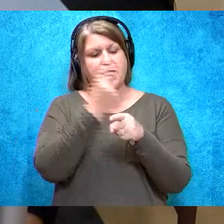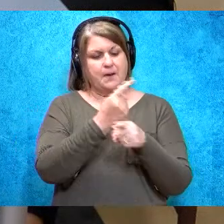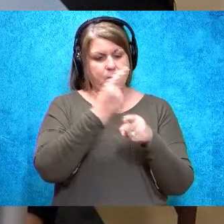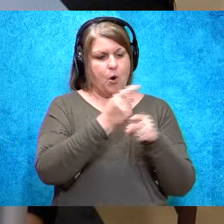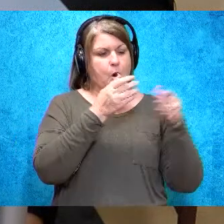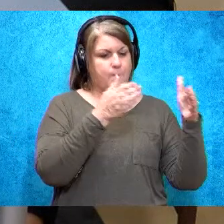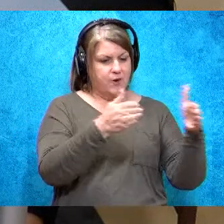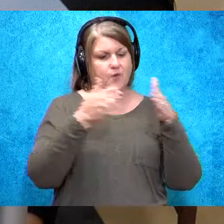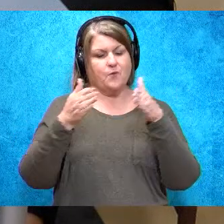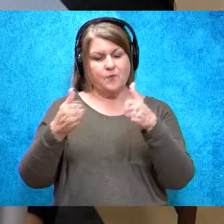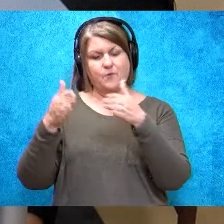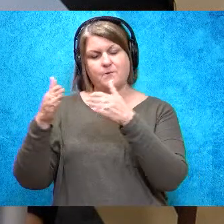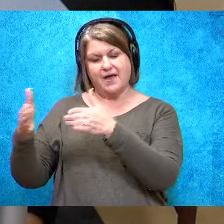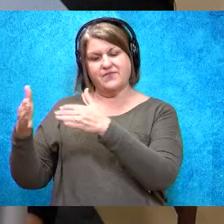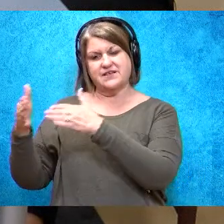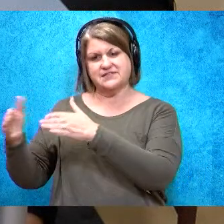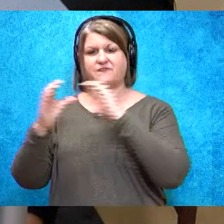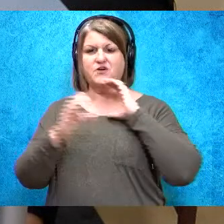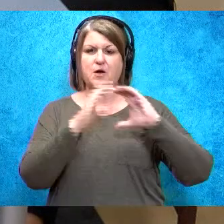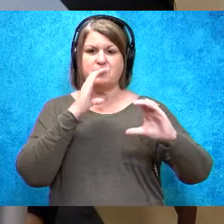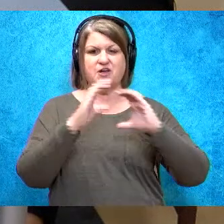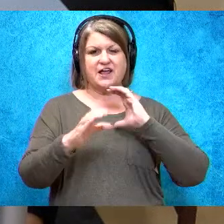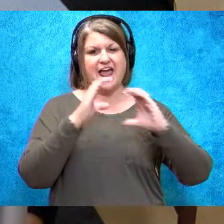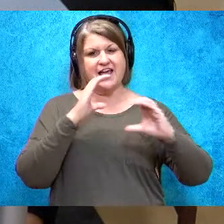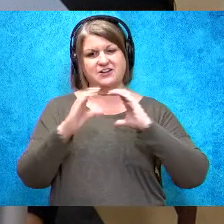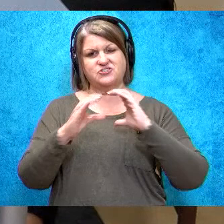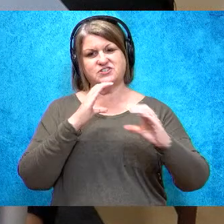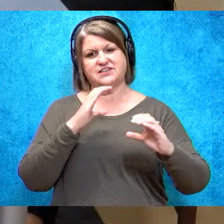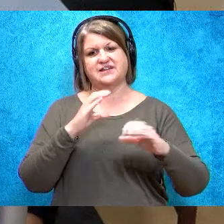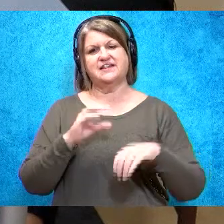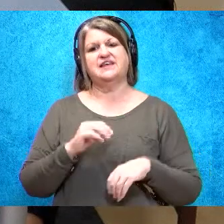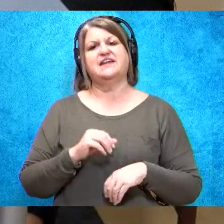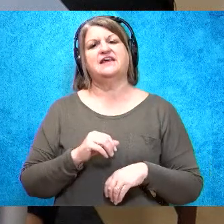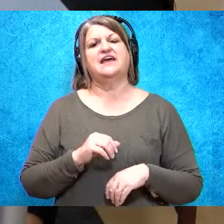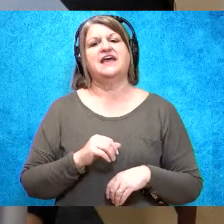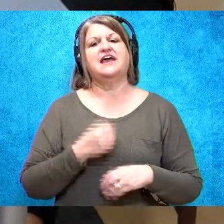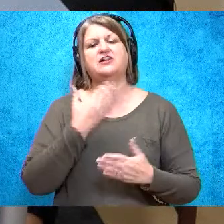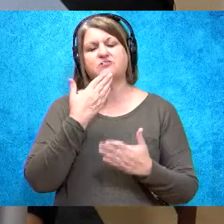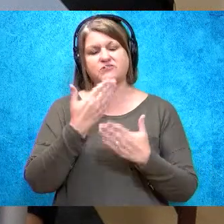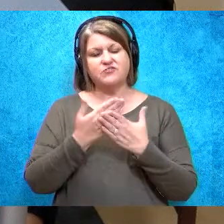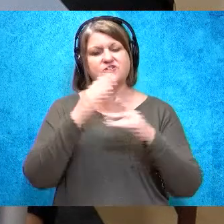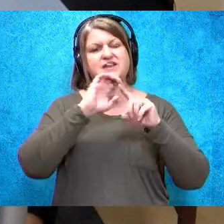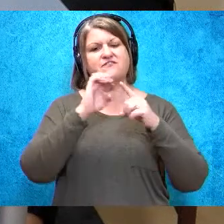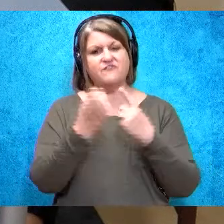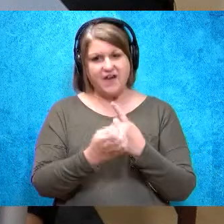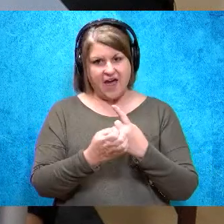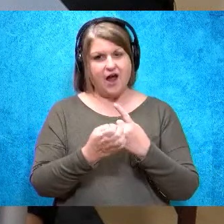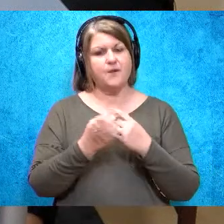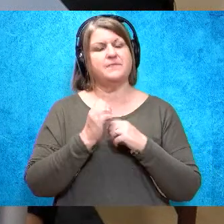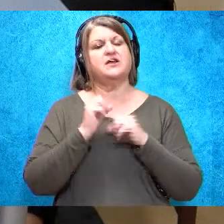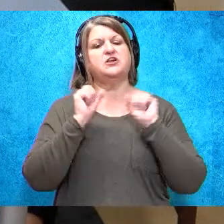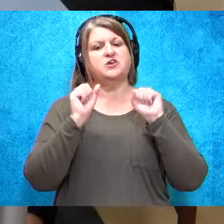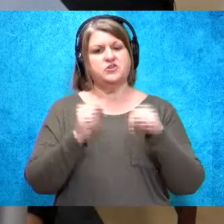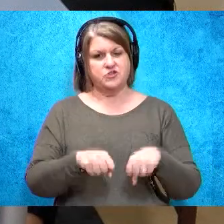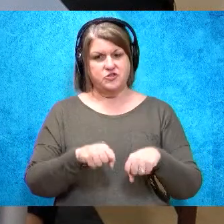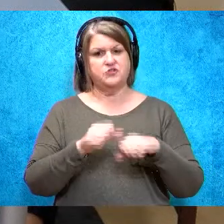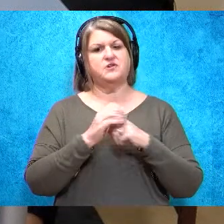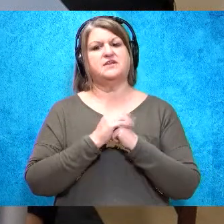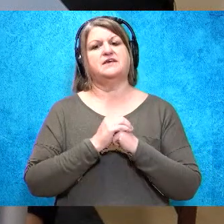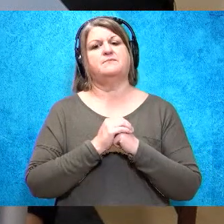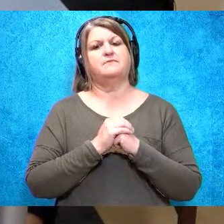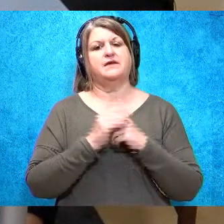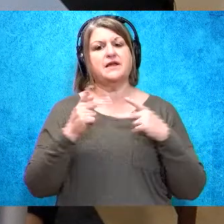of communication in a nurturing environment where you can be corrected in a way that will help you